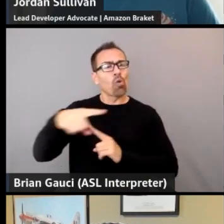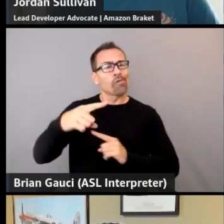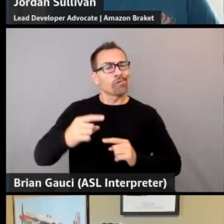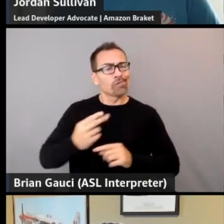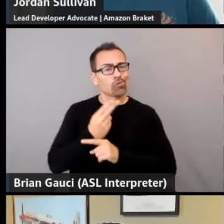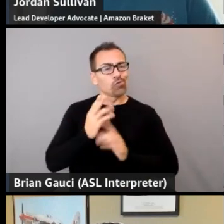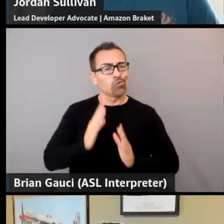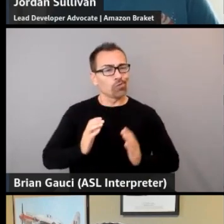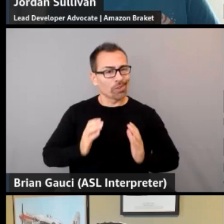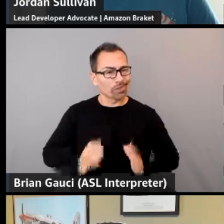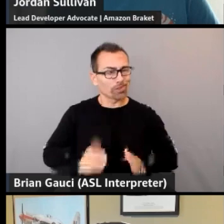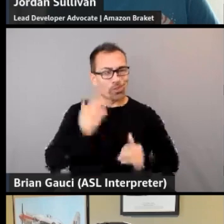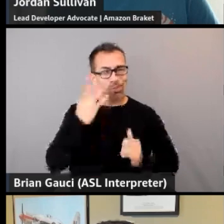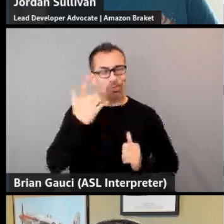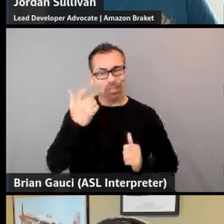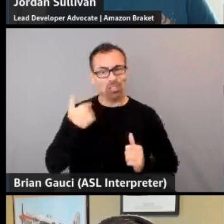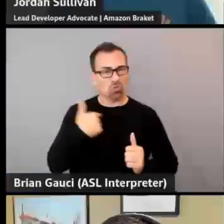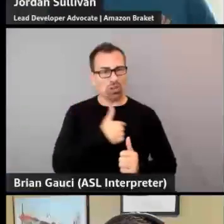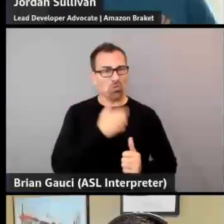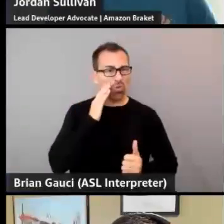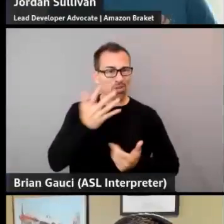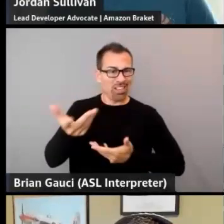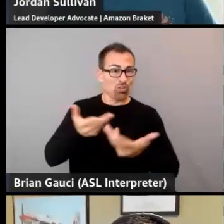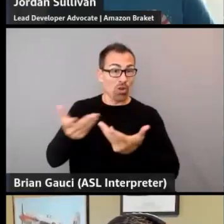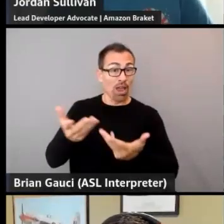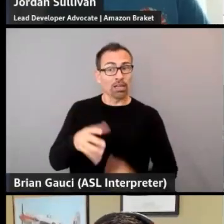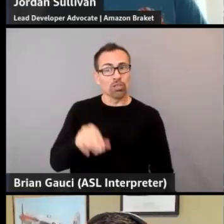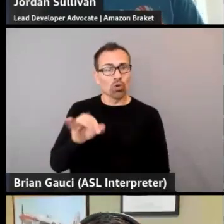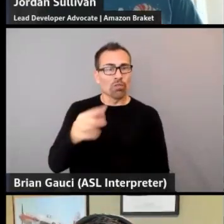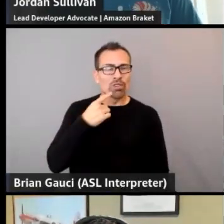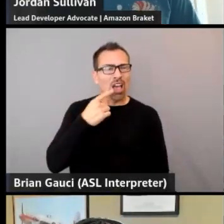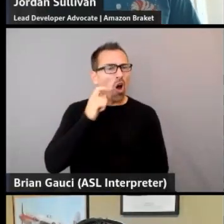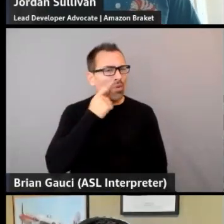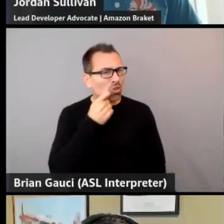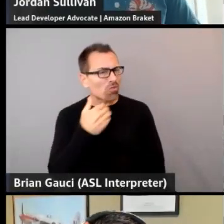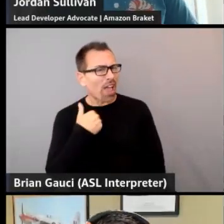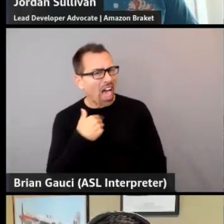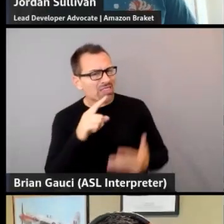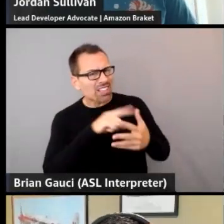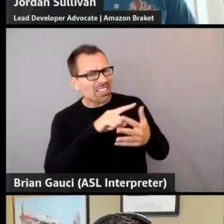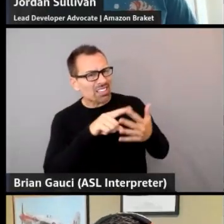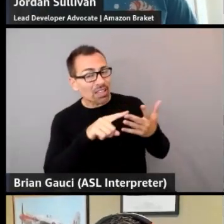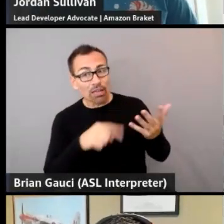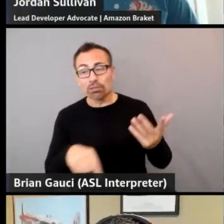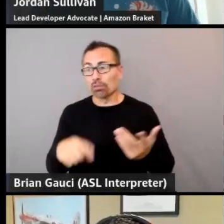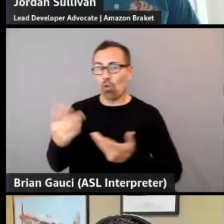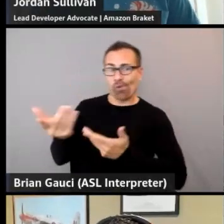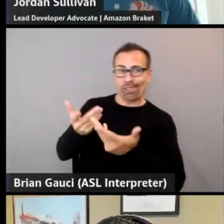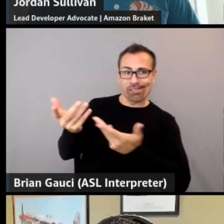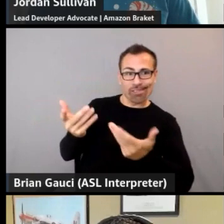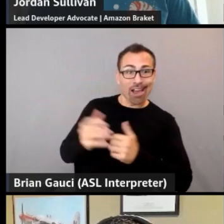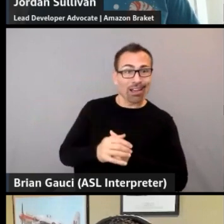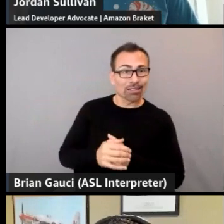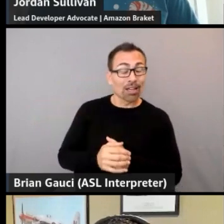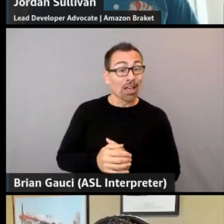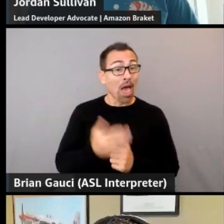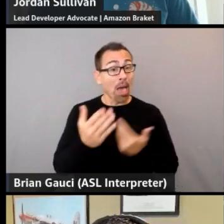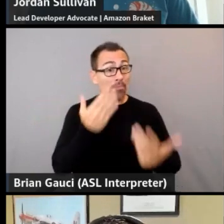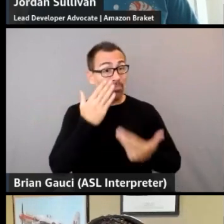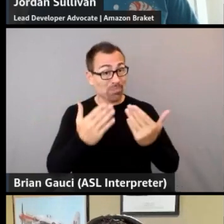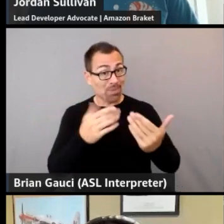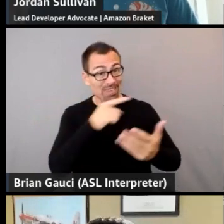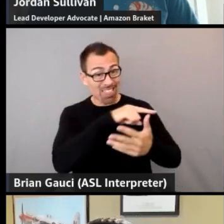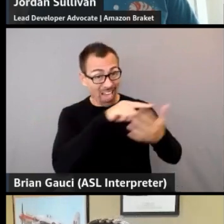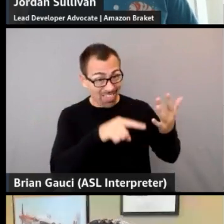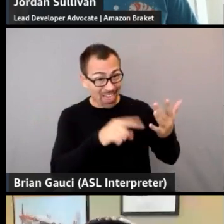interact with the feedback. And if you, for example, say, hey, this would be cool if we had this and that feature, it's not unlikely that feature will actually make